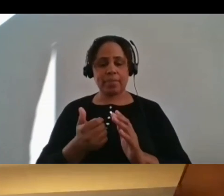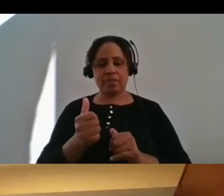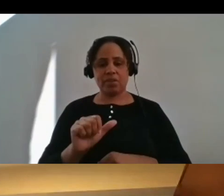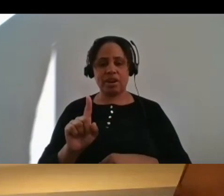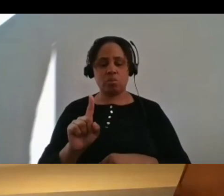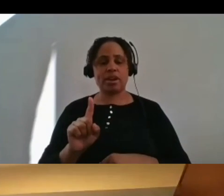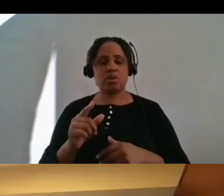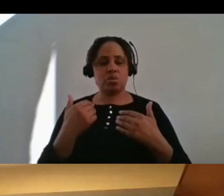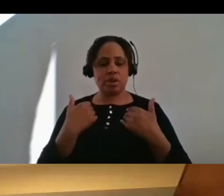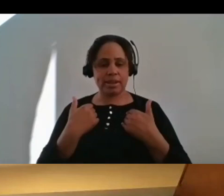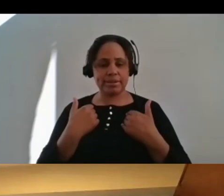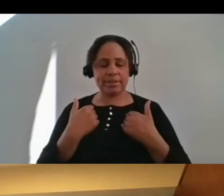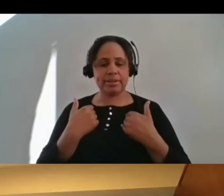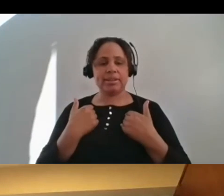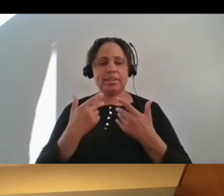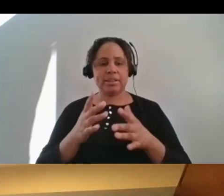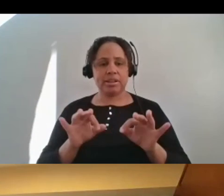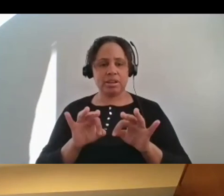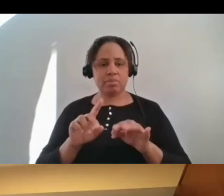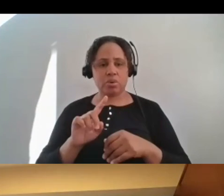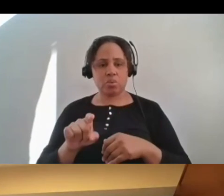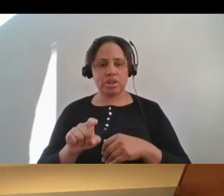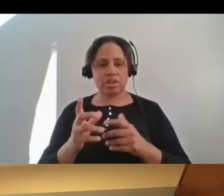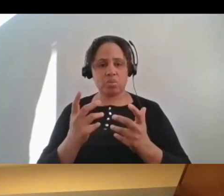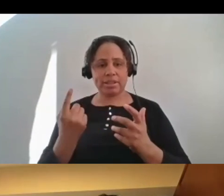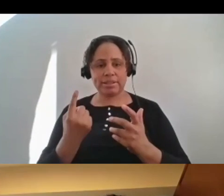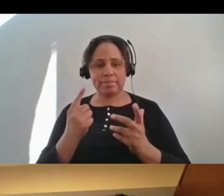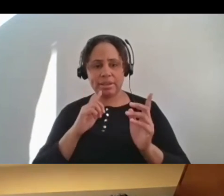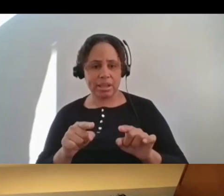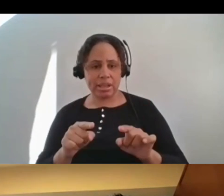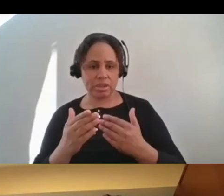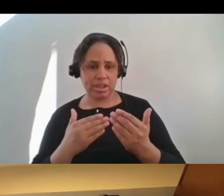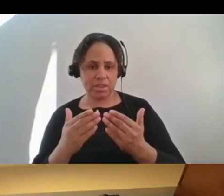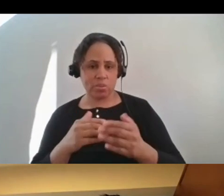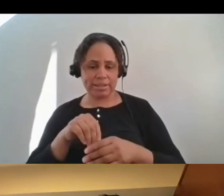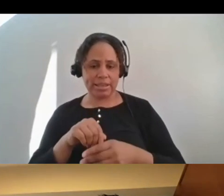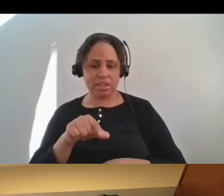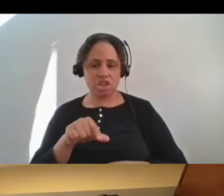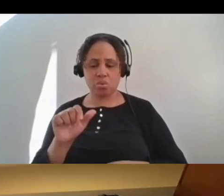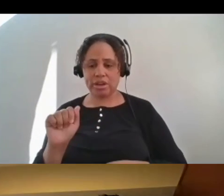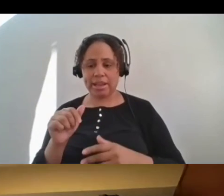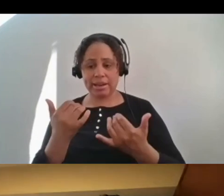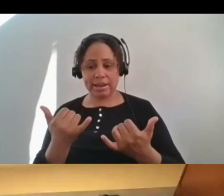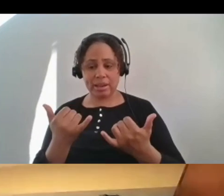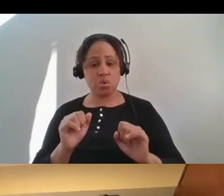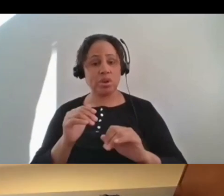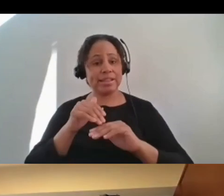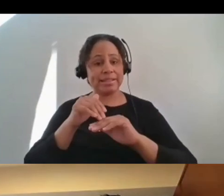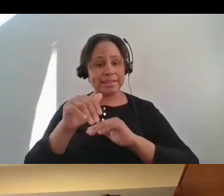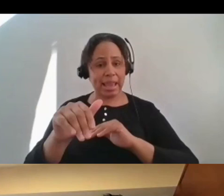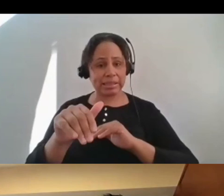really have a dire question, wants something answered, even the ones that are in the Q&A right now, if you can forward those questions